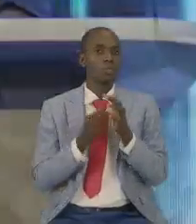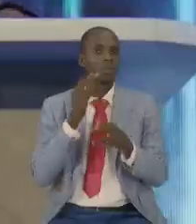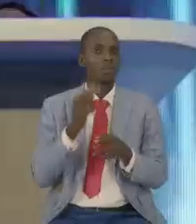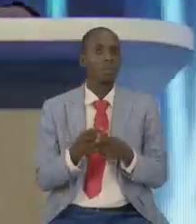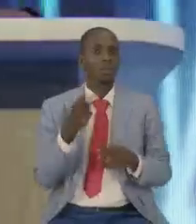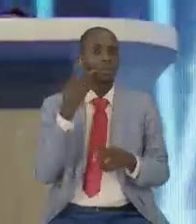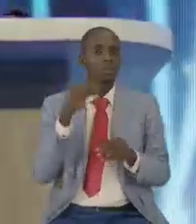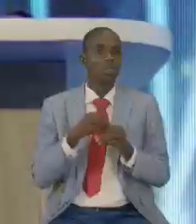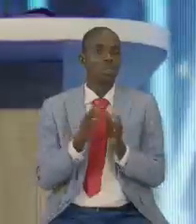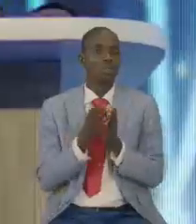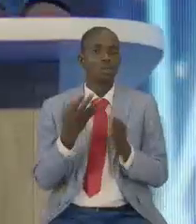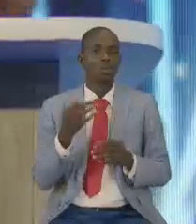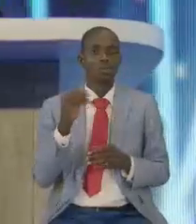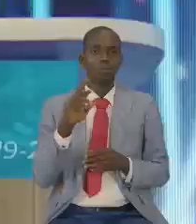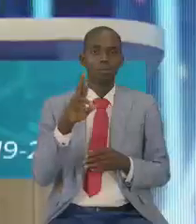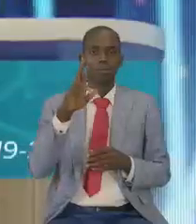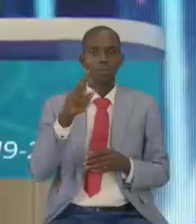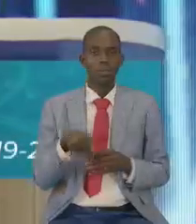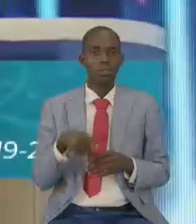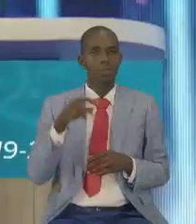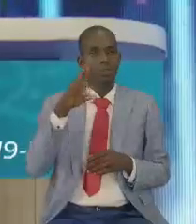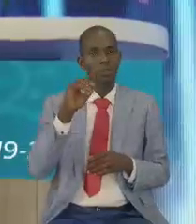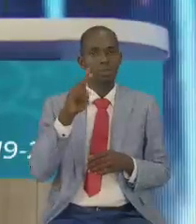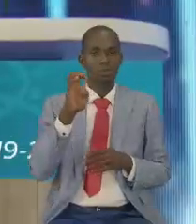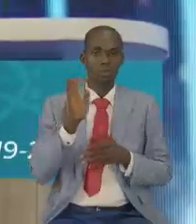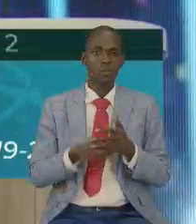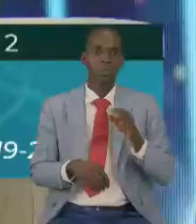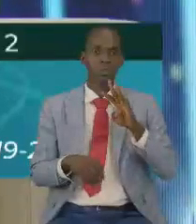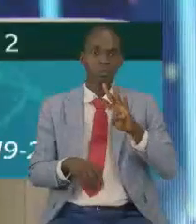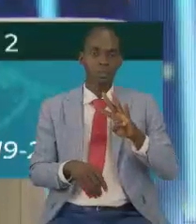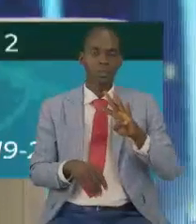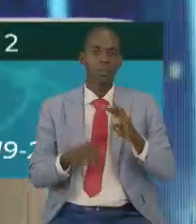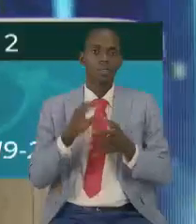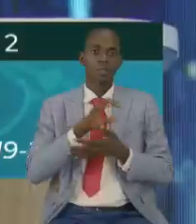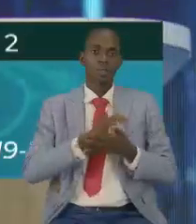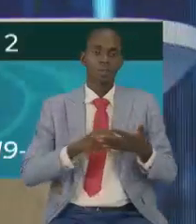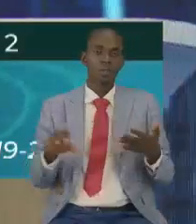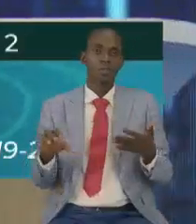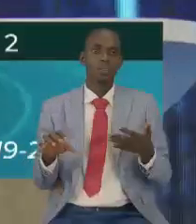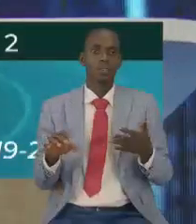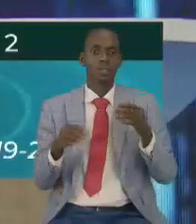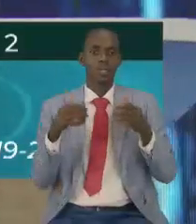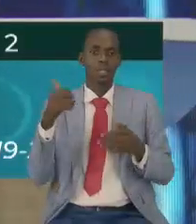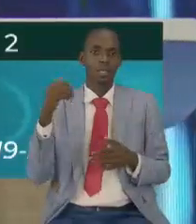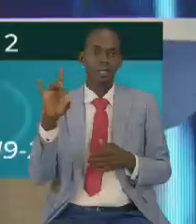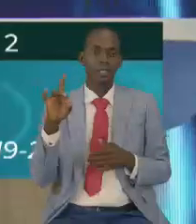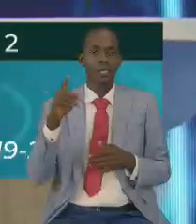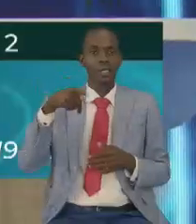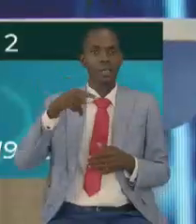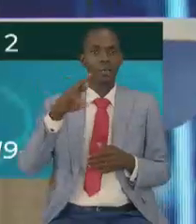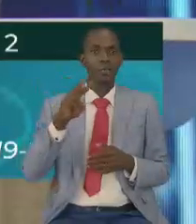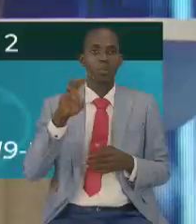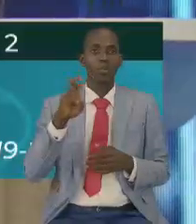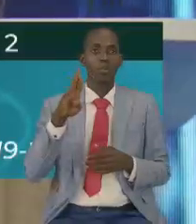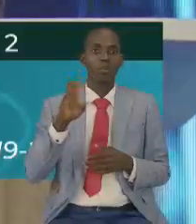Proverbs chapter 4, and I'm reading to you from verse 18. Proverbs chapter 4, and we're looking at verse 18.